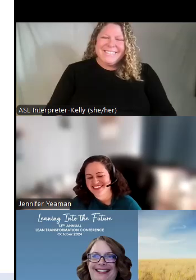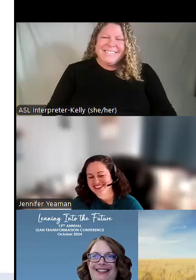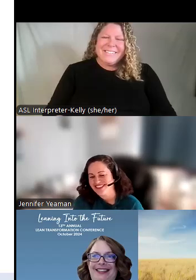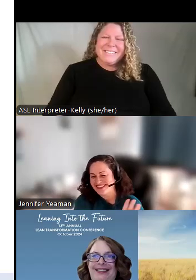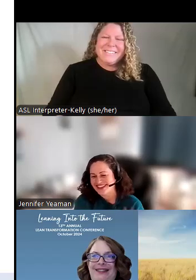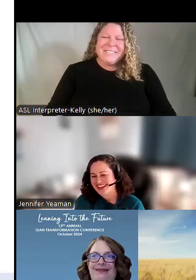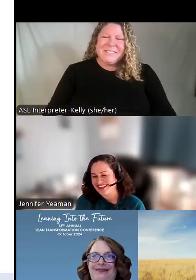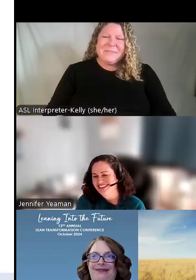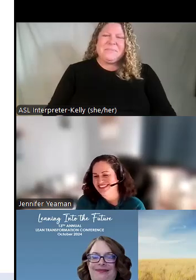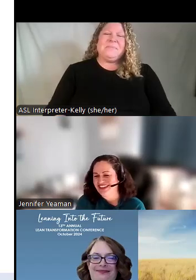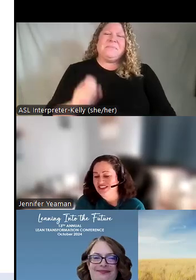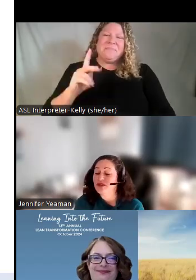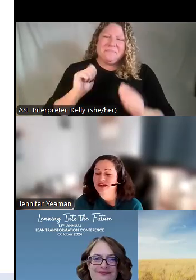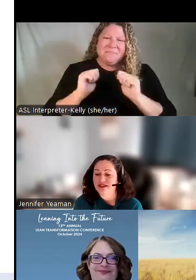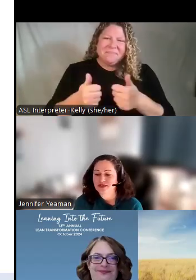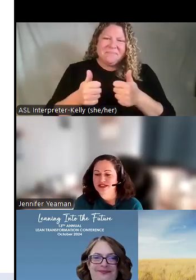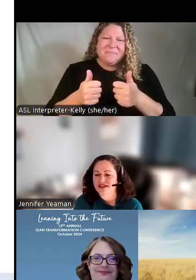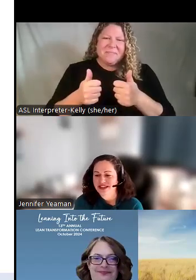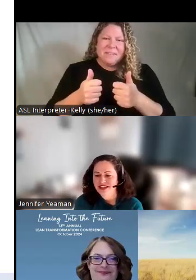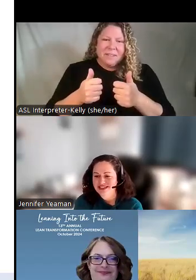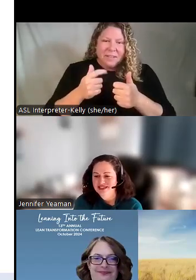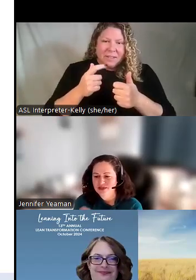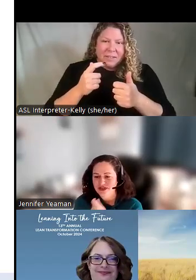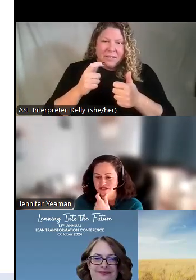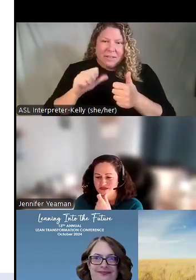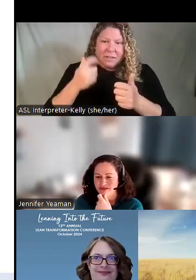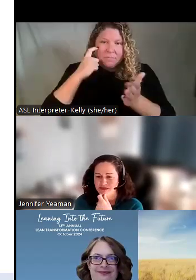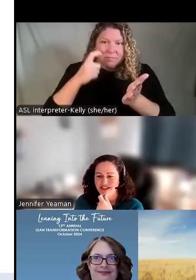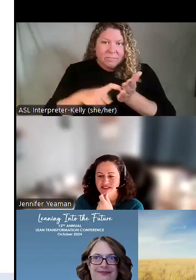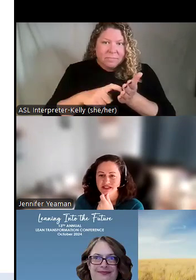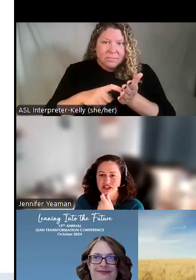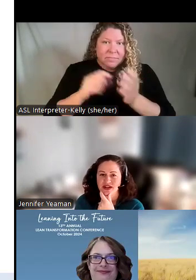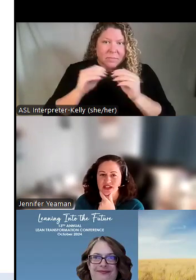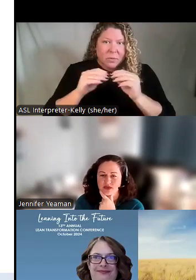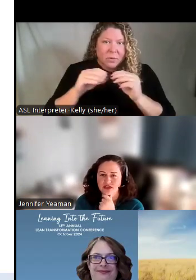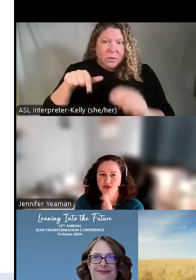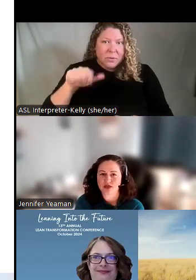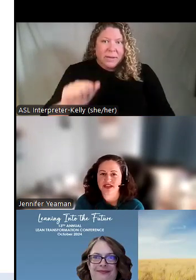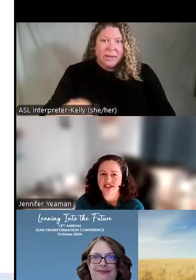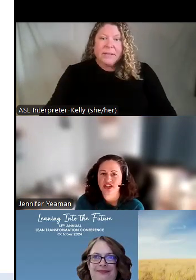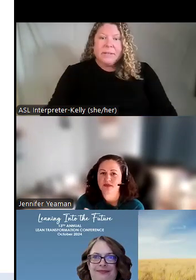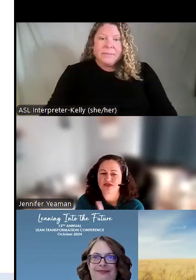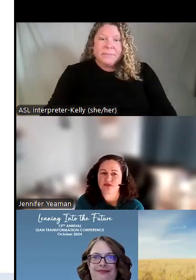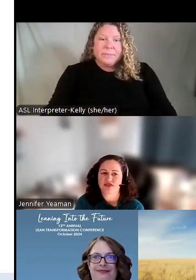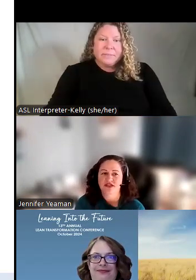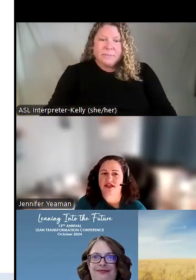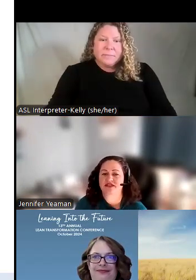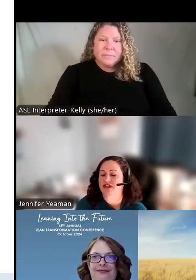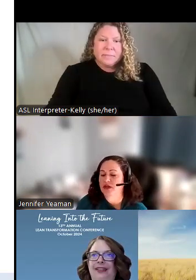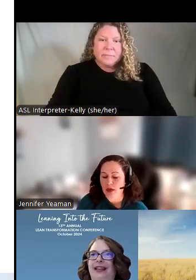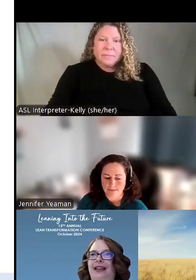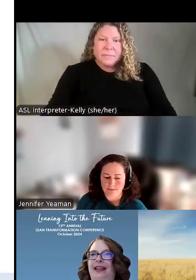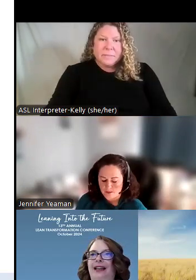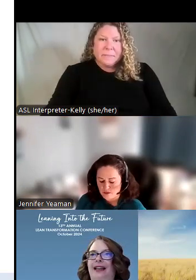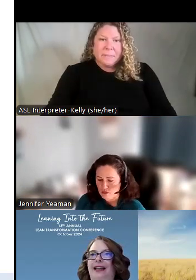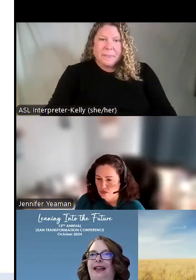All right, perfect. Thank you. I just wanted to, I think I see some more maybe in the Q&A. I'll just do one last check before I move on to the